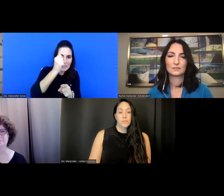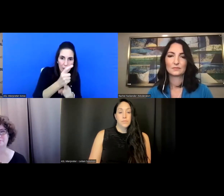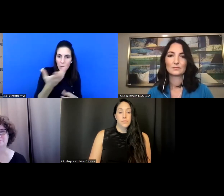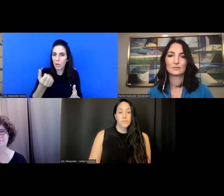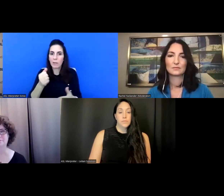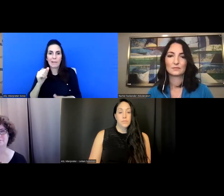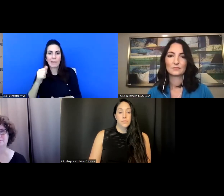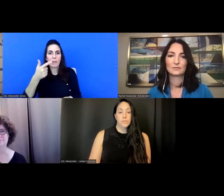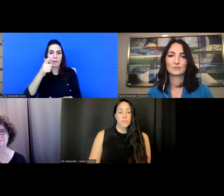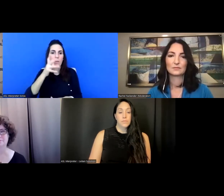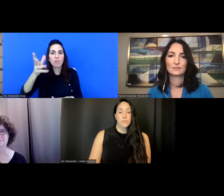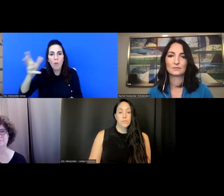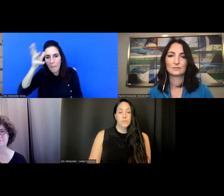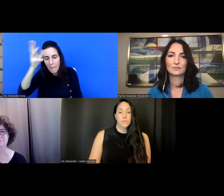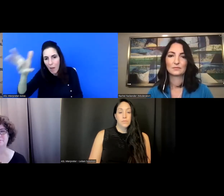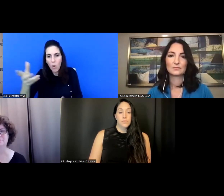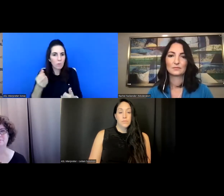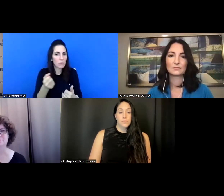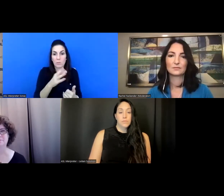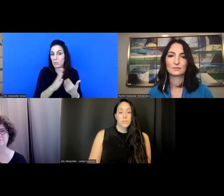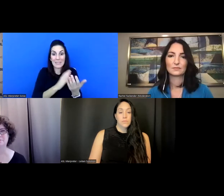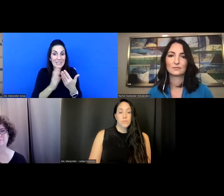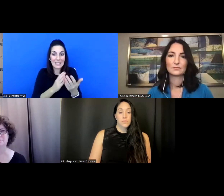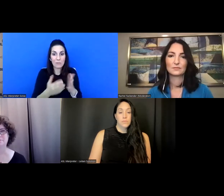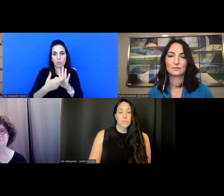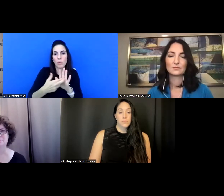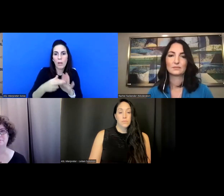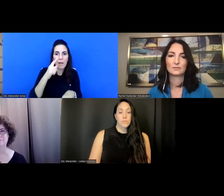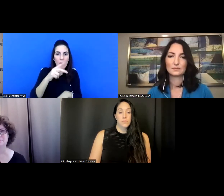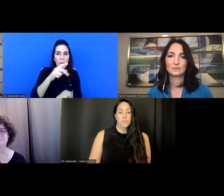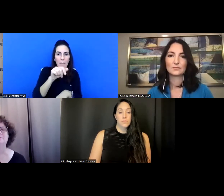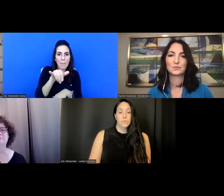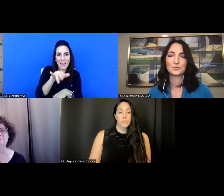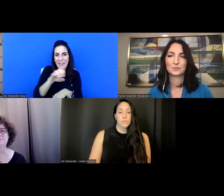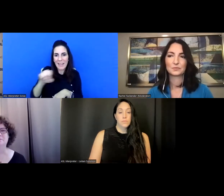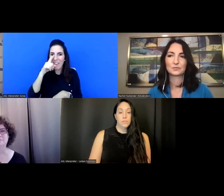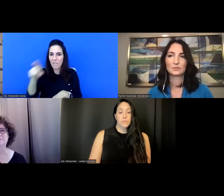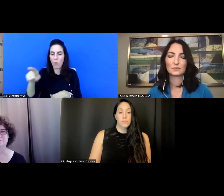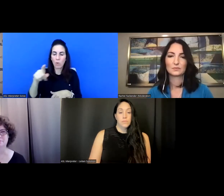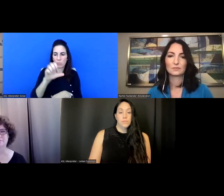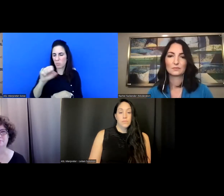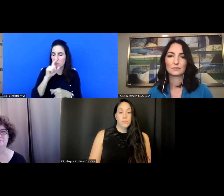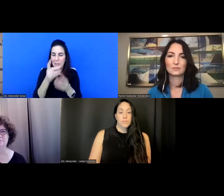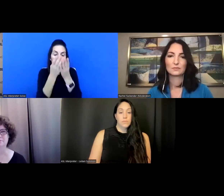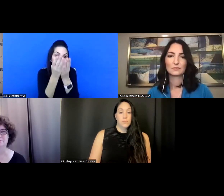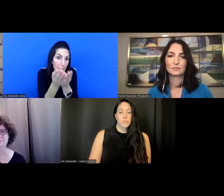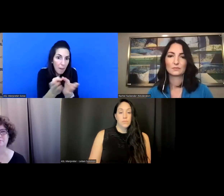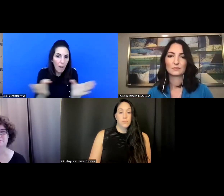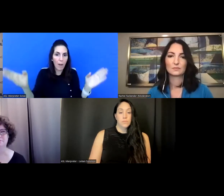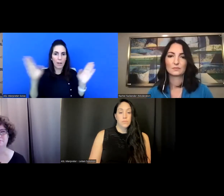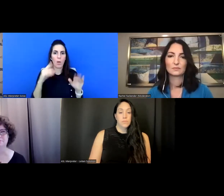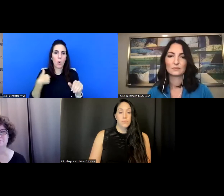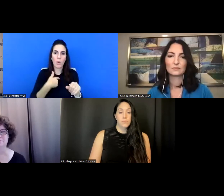grandparent, even all the way down to a representative payee under Social Security. So pretty broad. And we're actually able